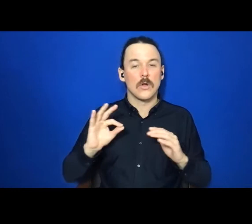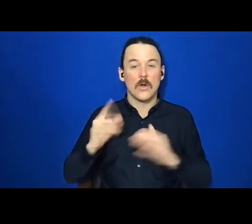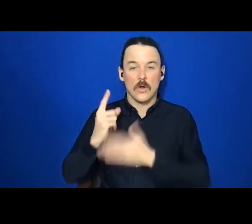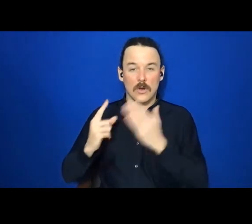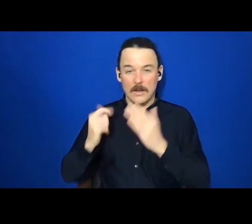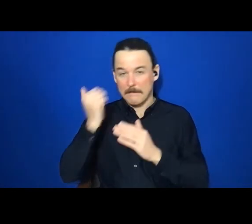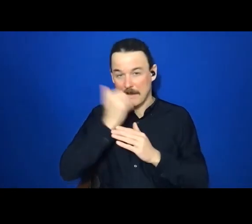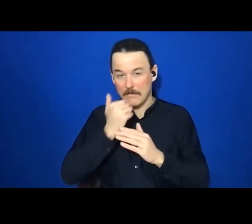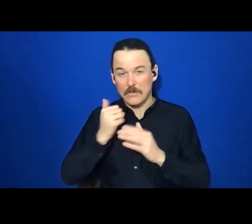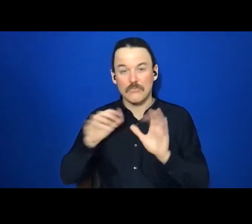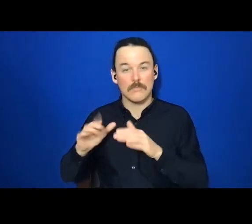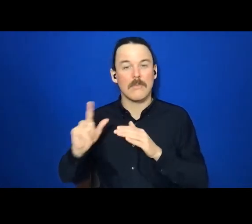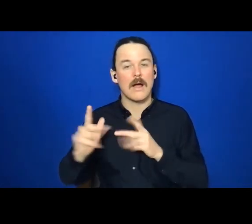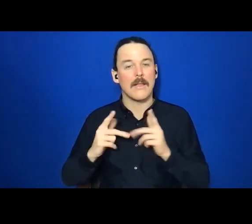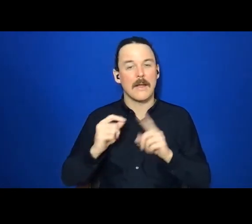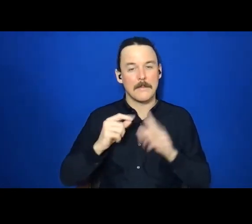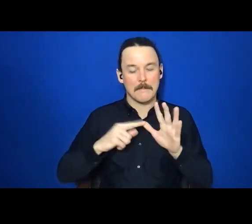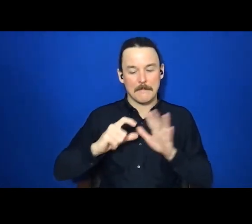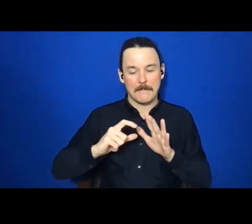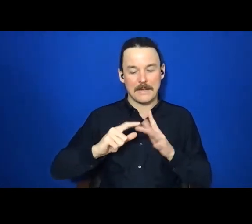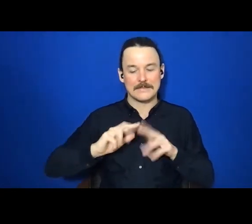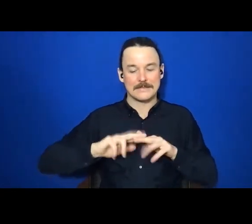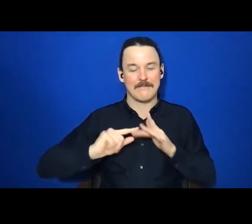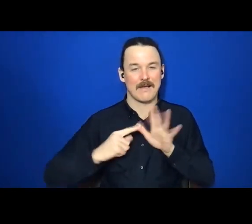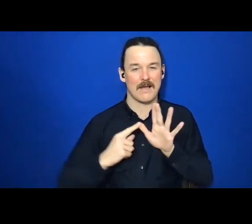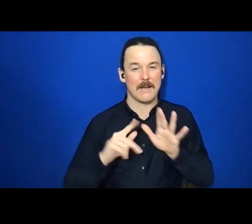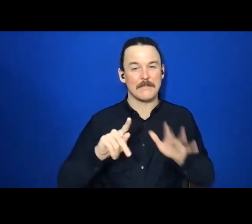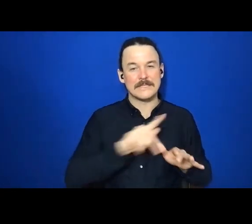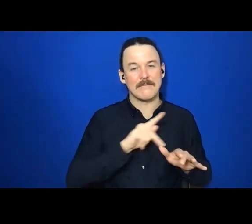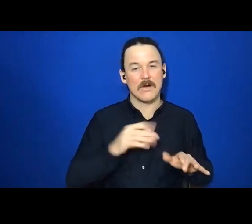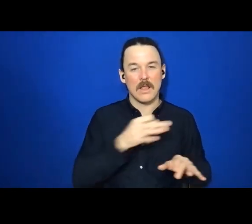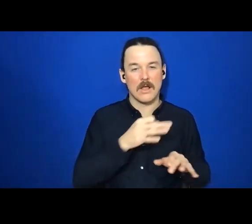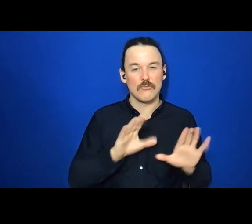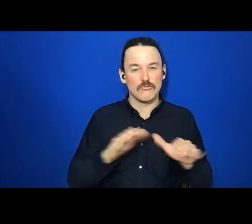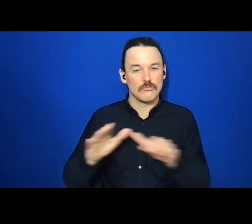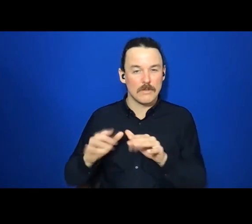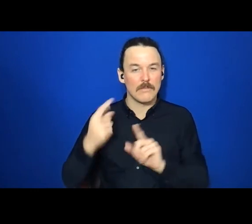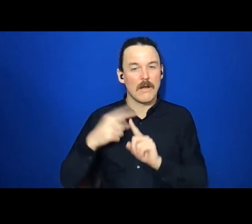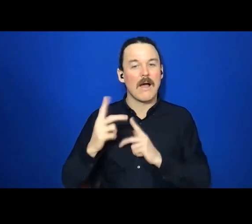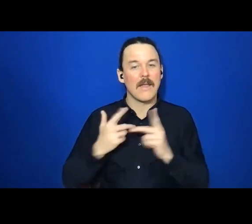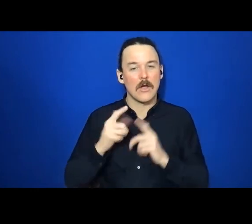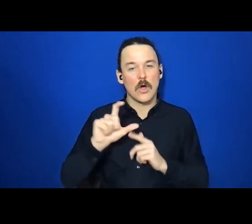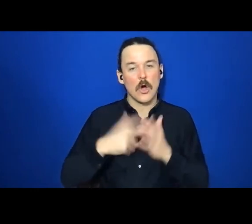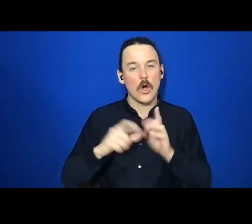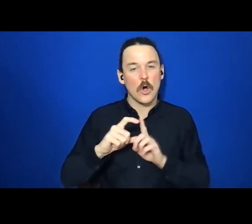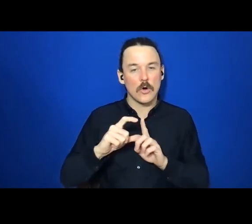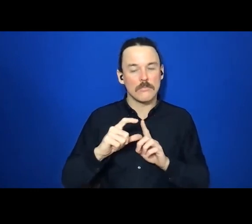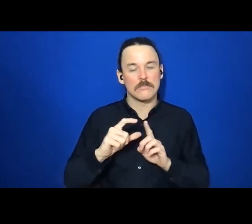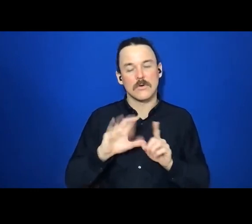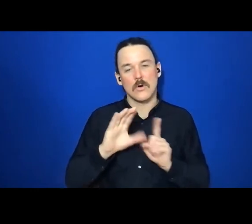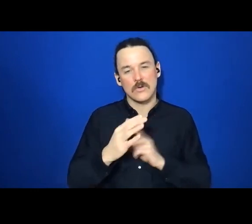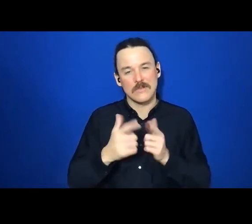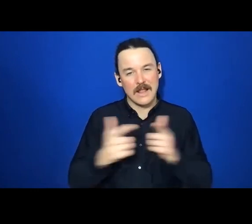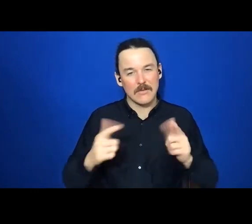and other culturally and linguistically diverse groups, with responsibility for